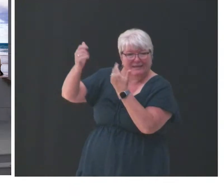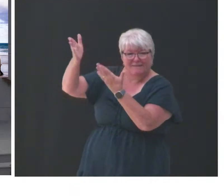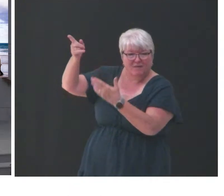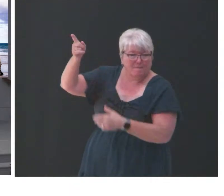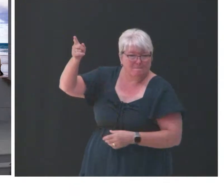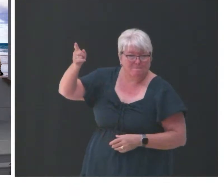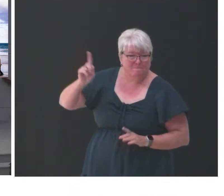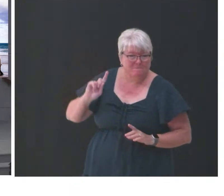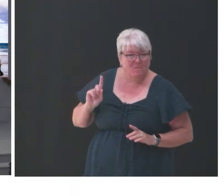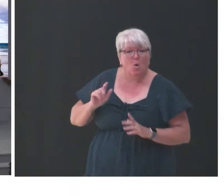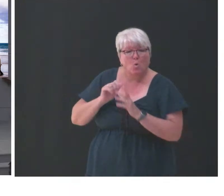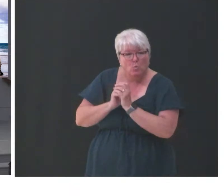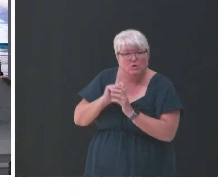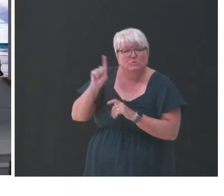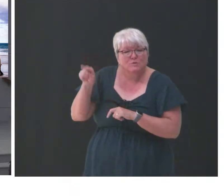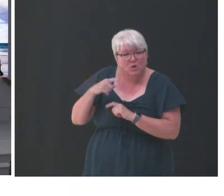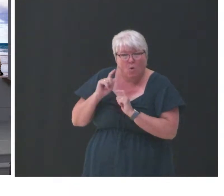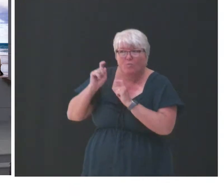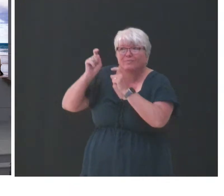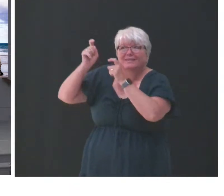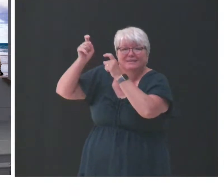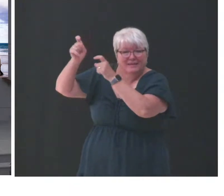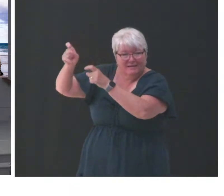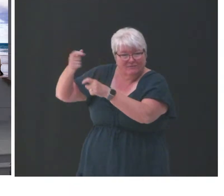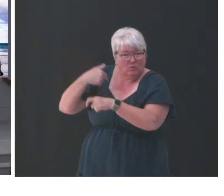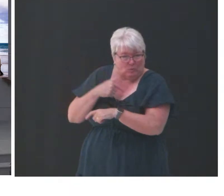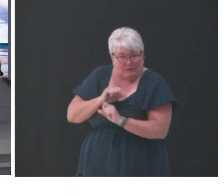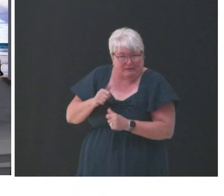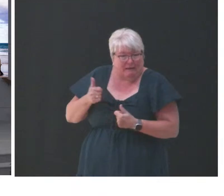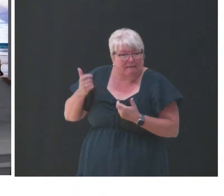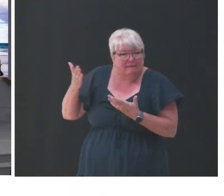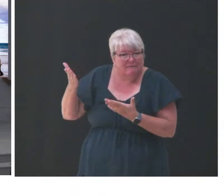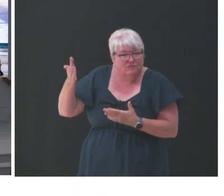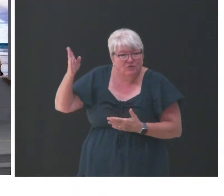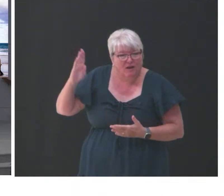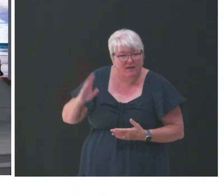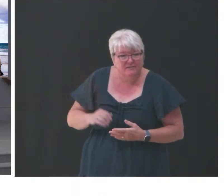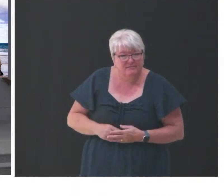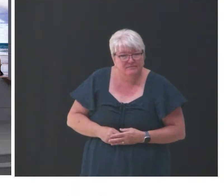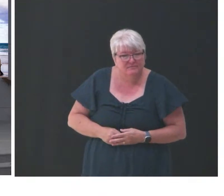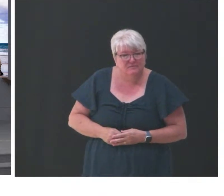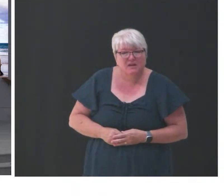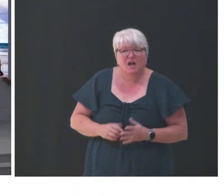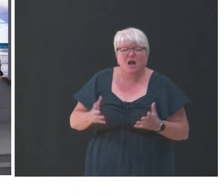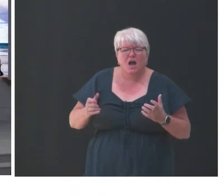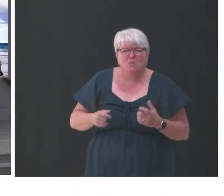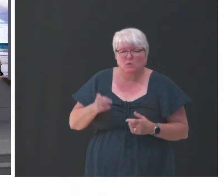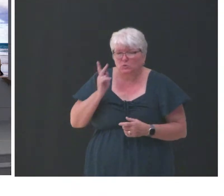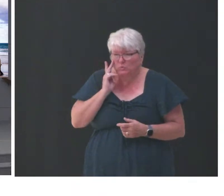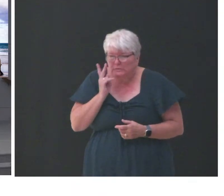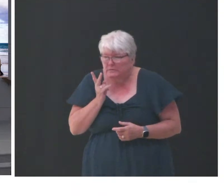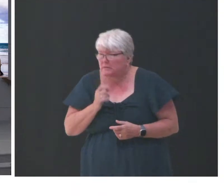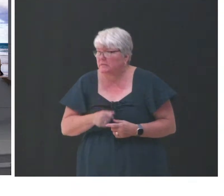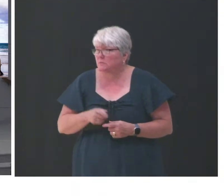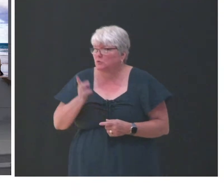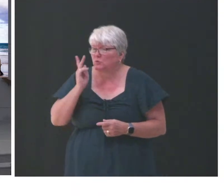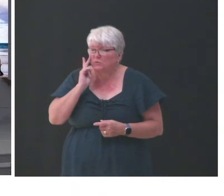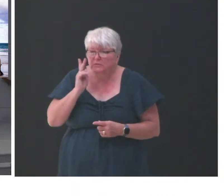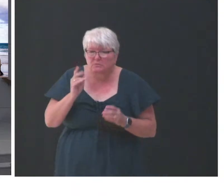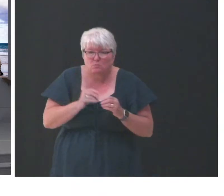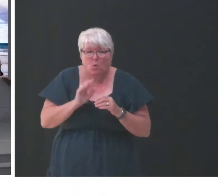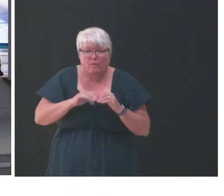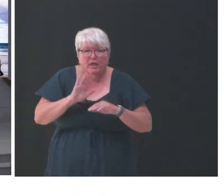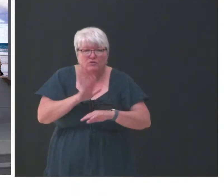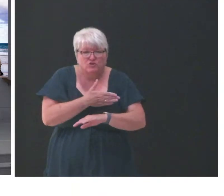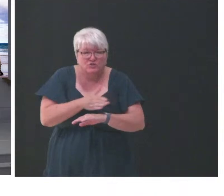him. Worship is the only gift that we can give to God. I want you to see this. I want you to see it's more than just a song.